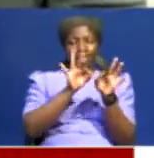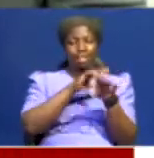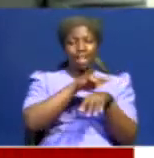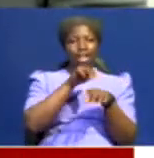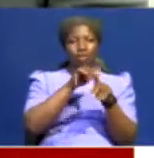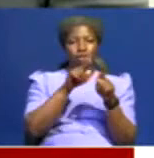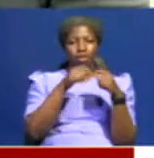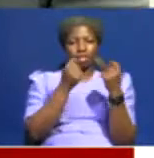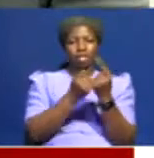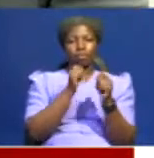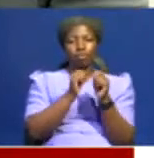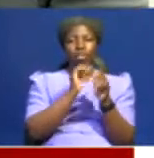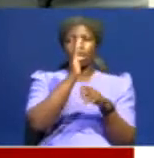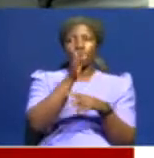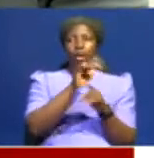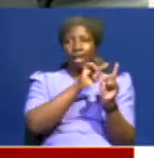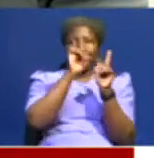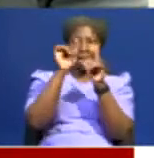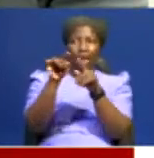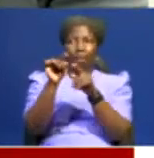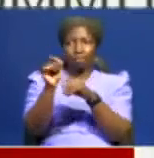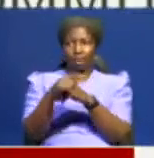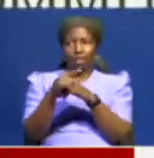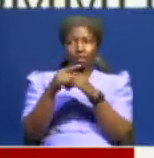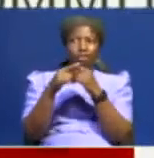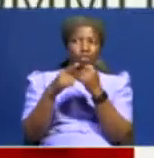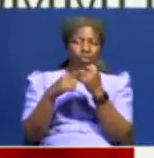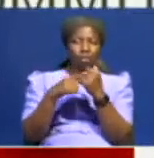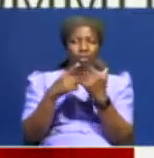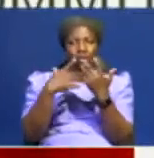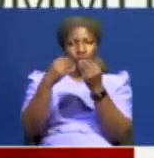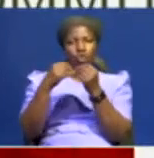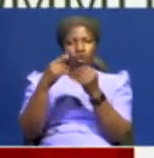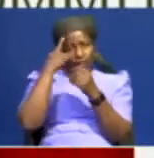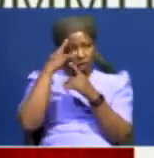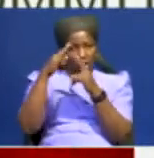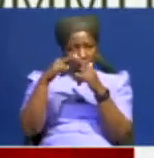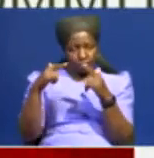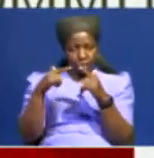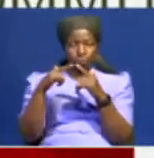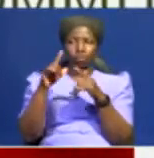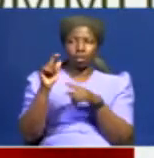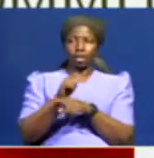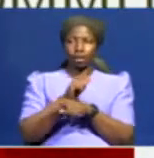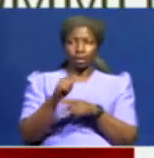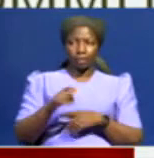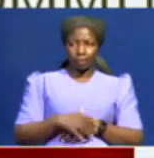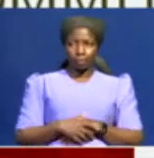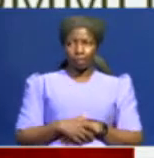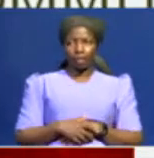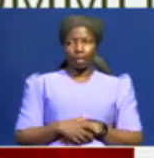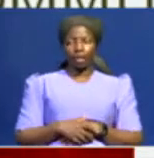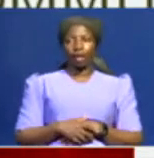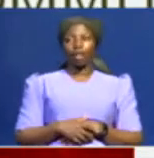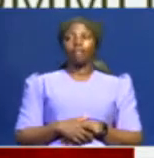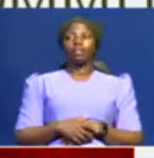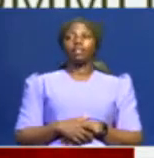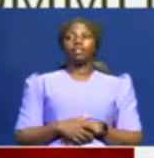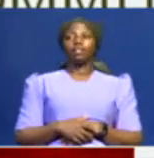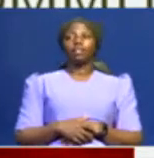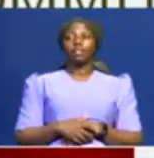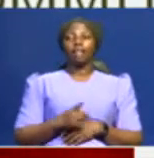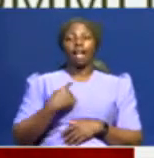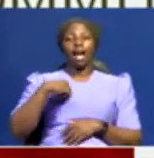squad that will join camp and commence training. We have a team of technical to look at